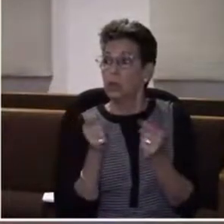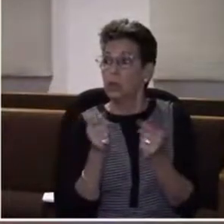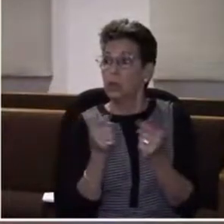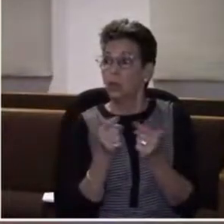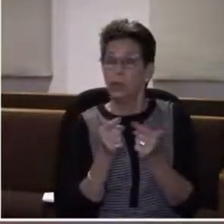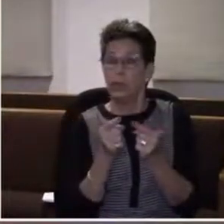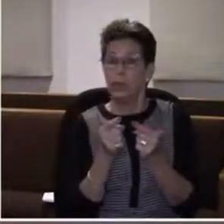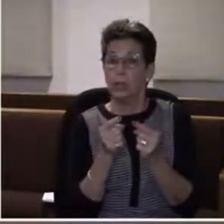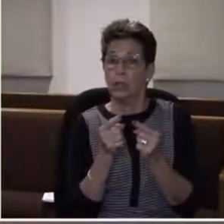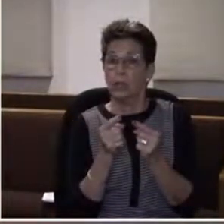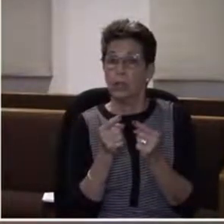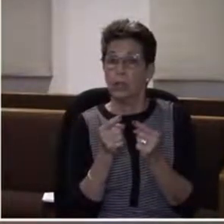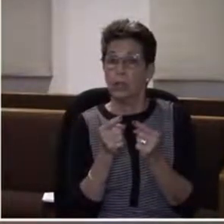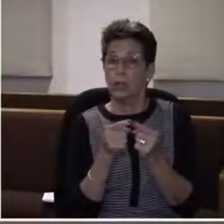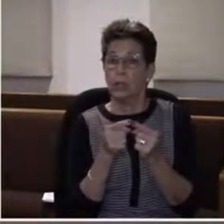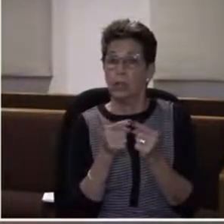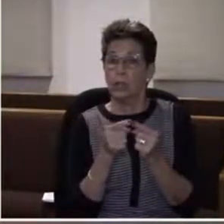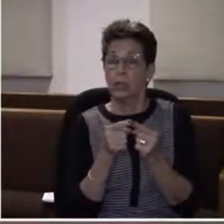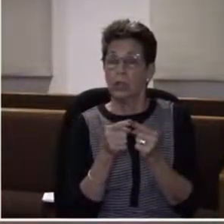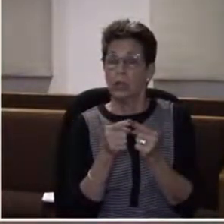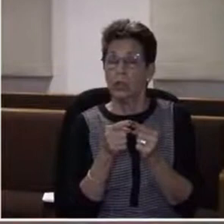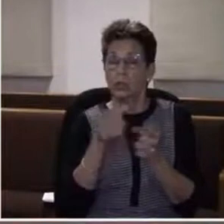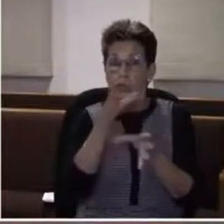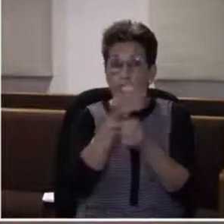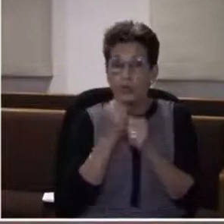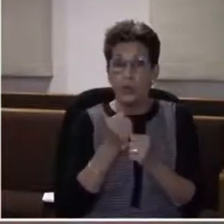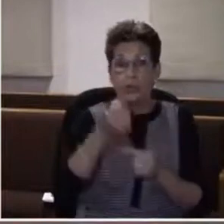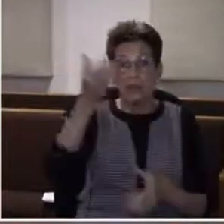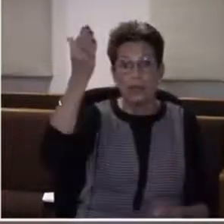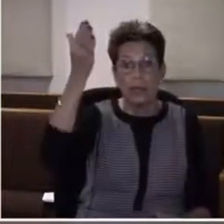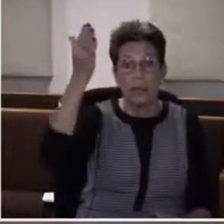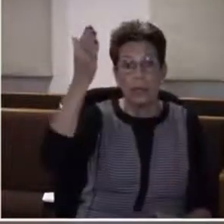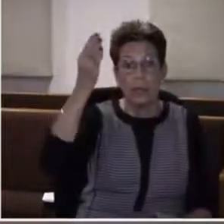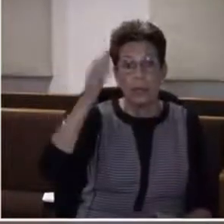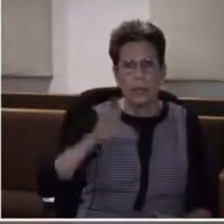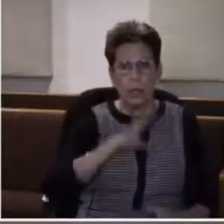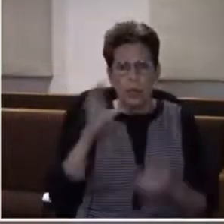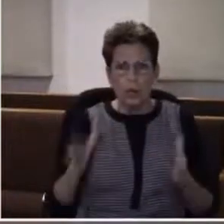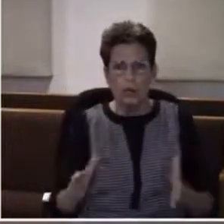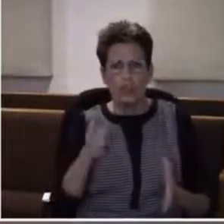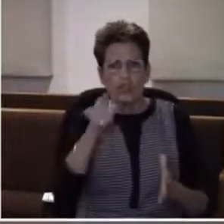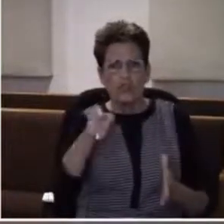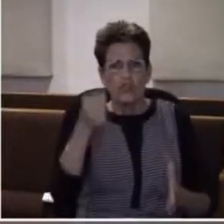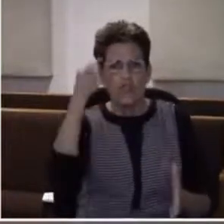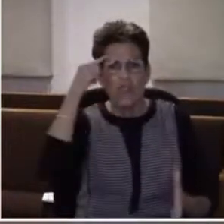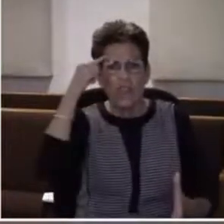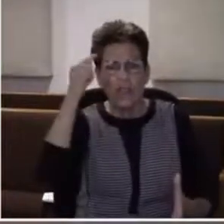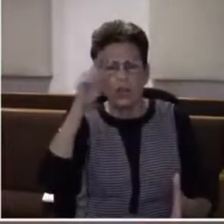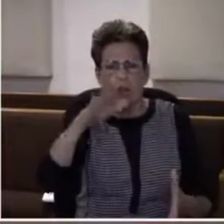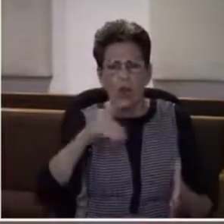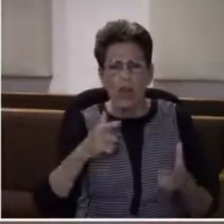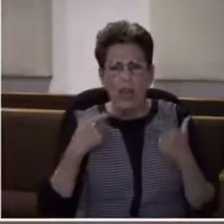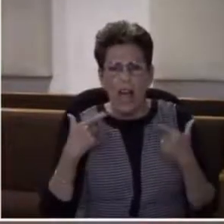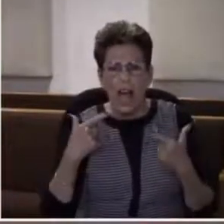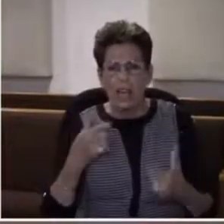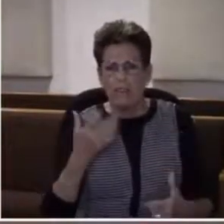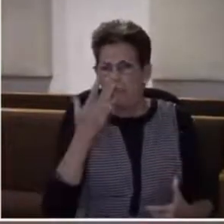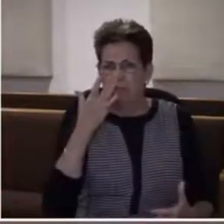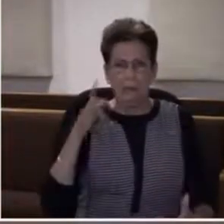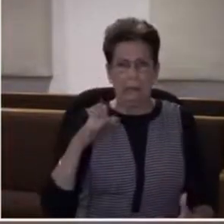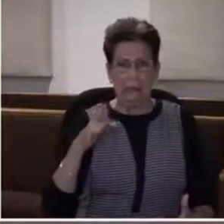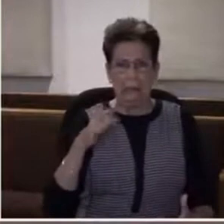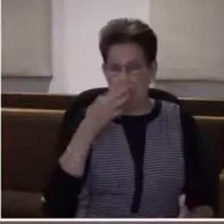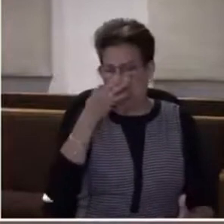need for him. Christian, you think your life stinks because you lost your job or you don't have